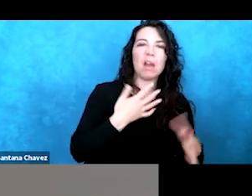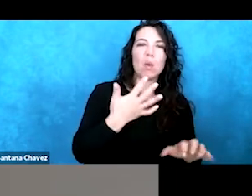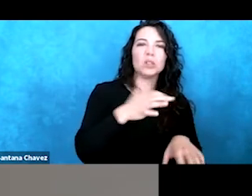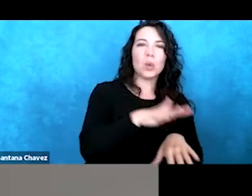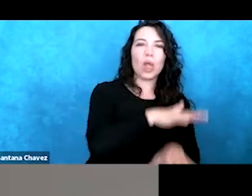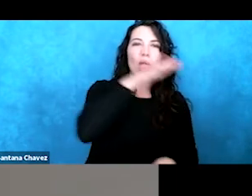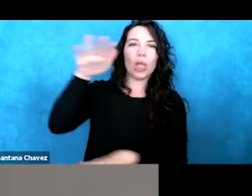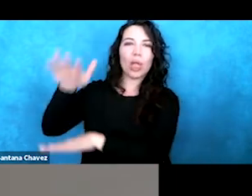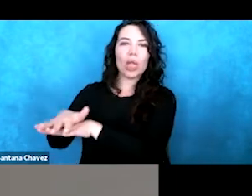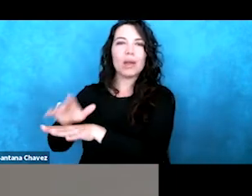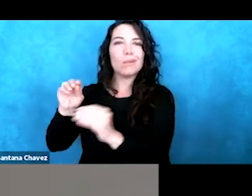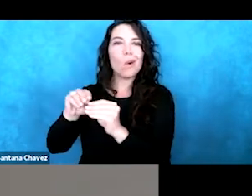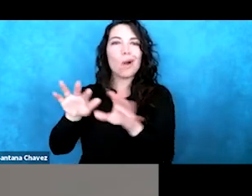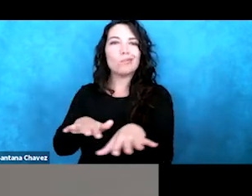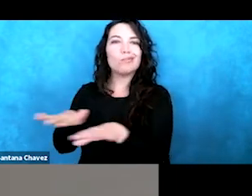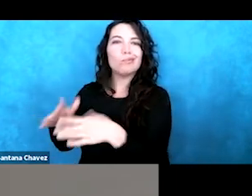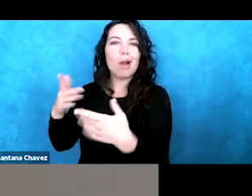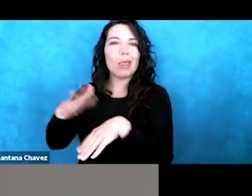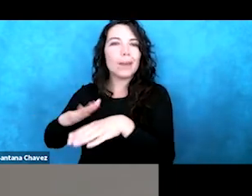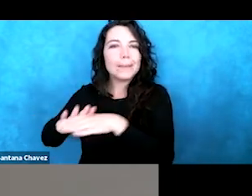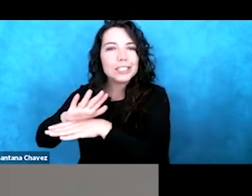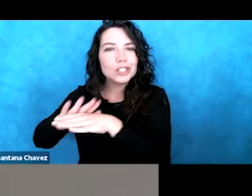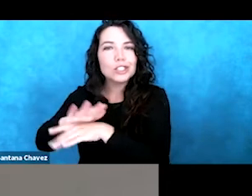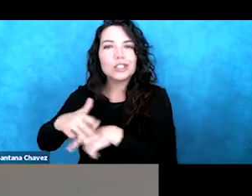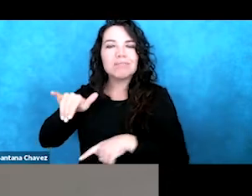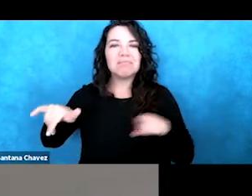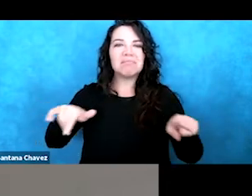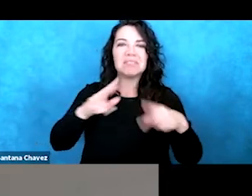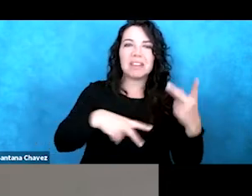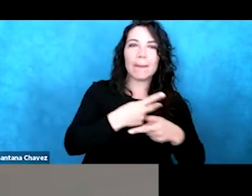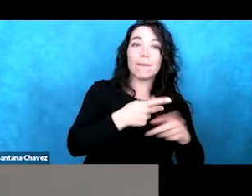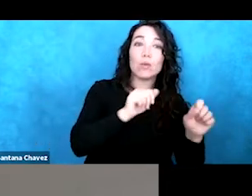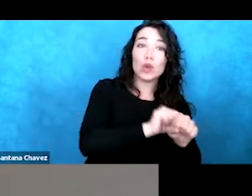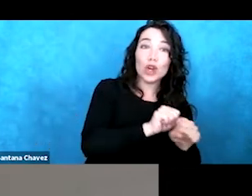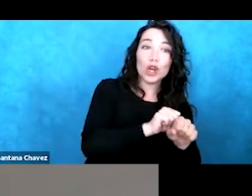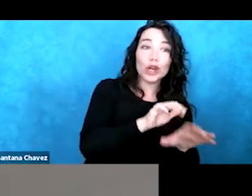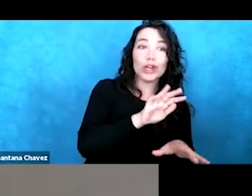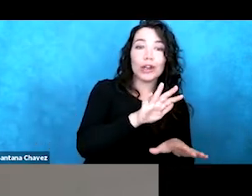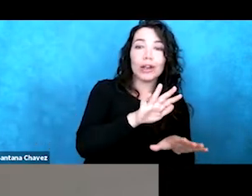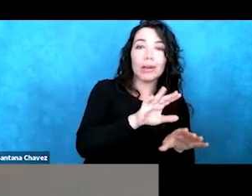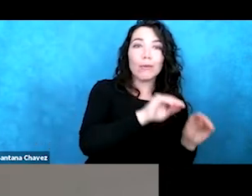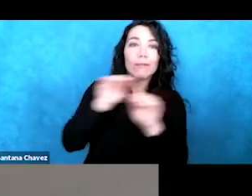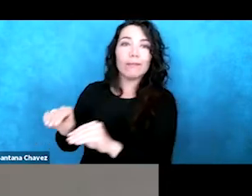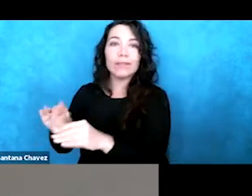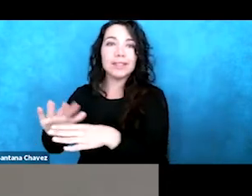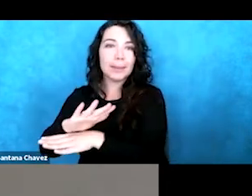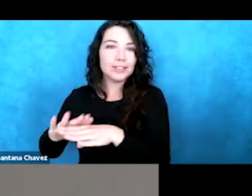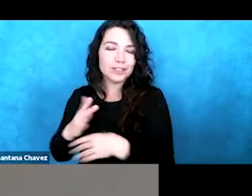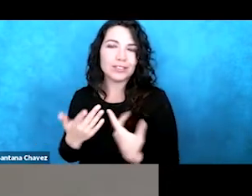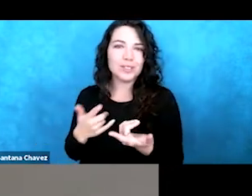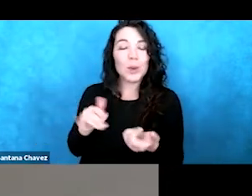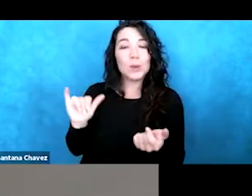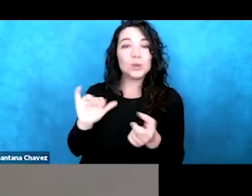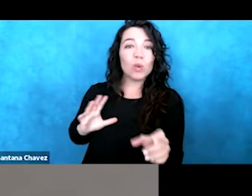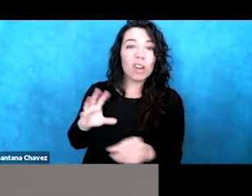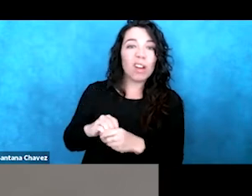some friends of us from grassroots soccer here, and this will probably ring true to them, but adding a sport to the mix really facilitates the shift